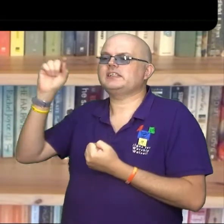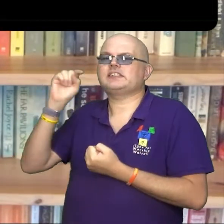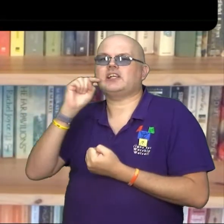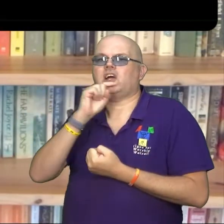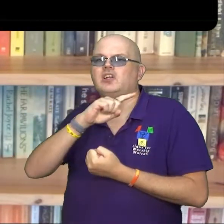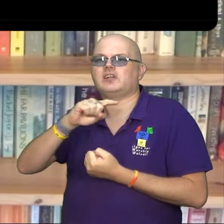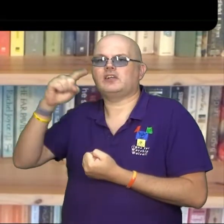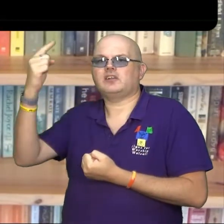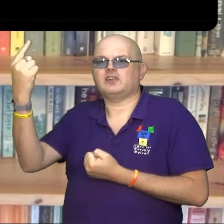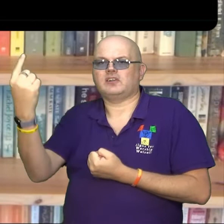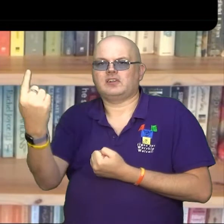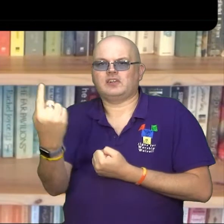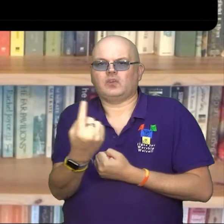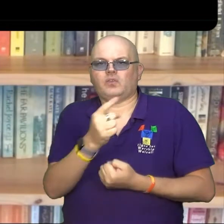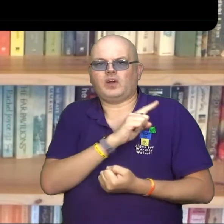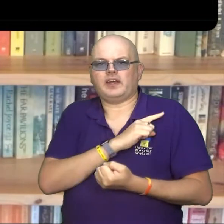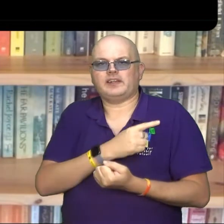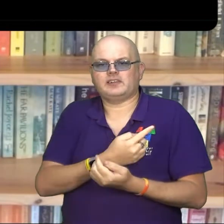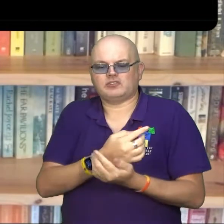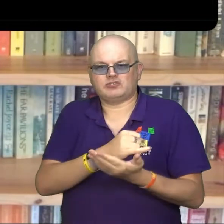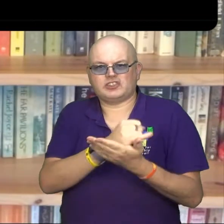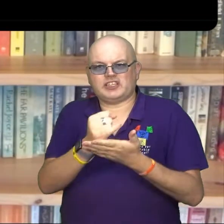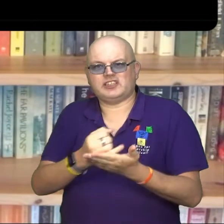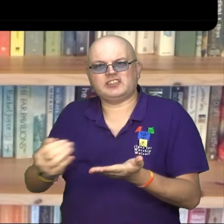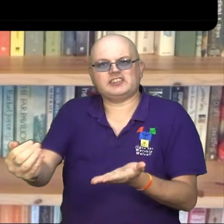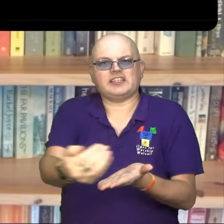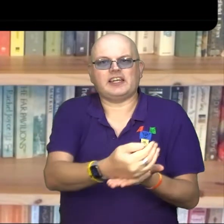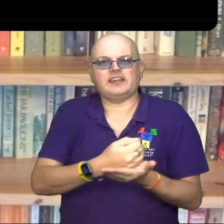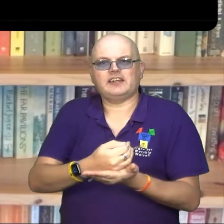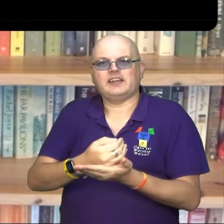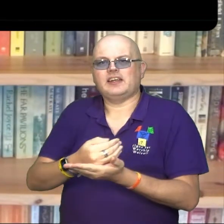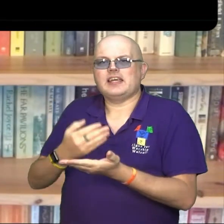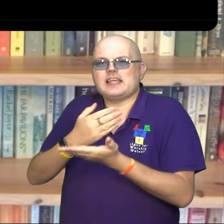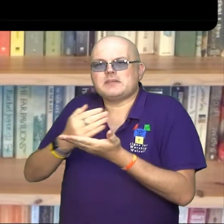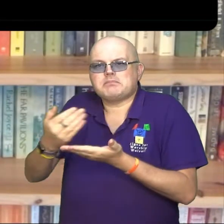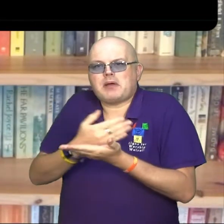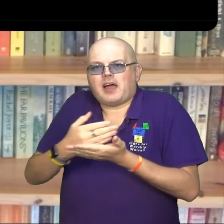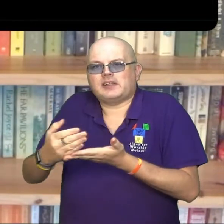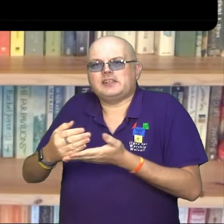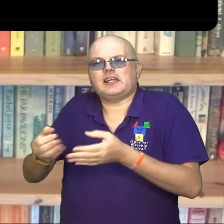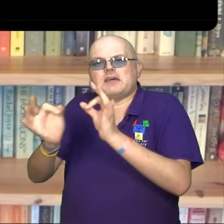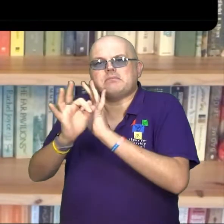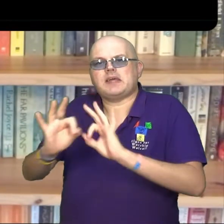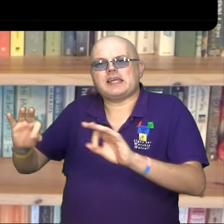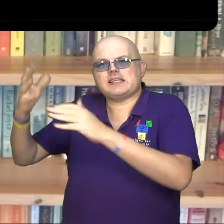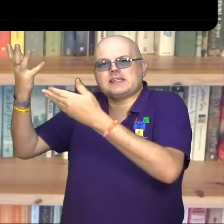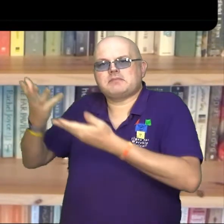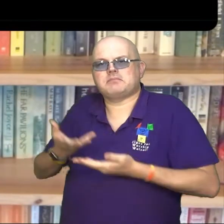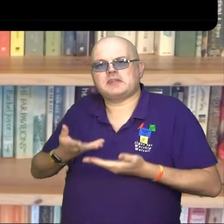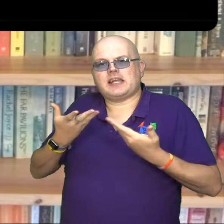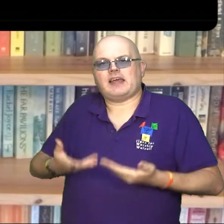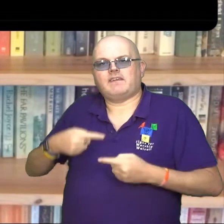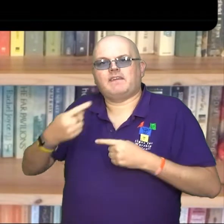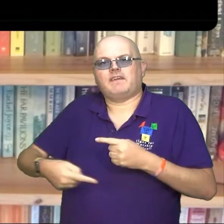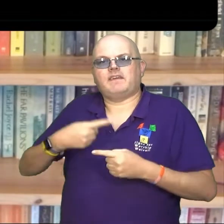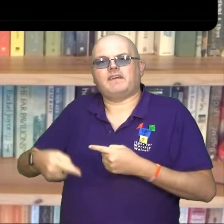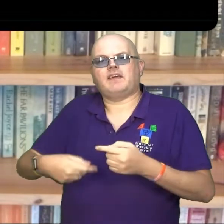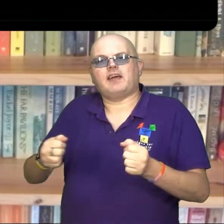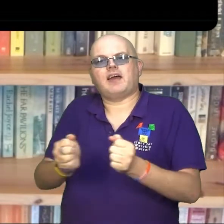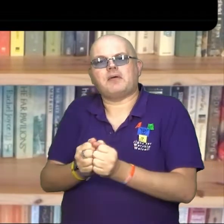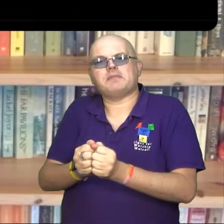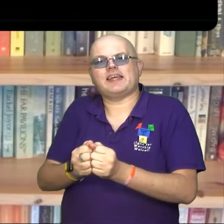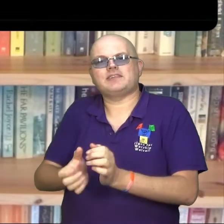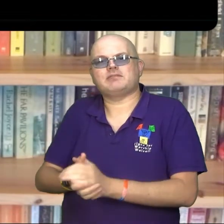May Almighty God, who sent his Son into the world to save sinners, bring us his pardon and peace, now and